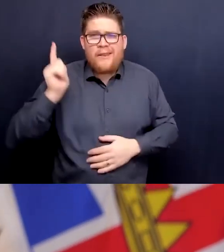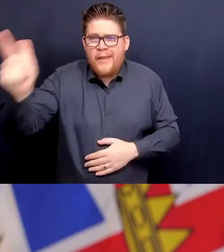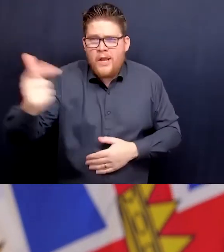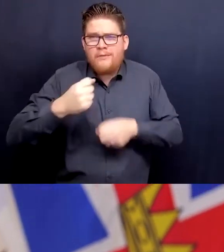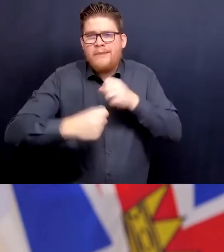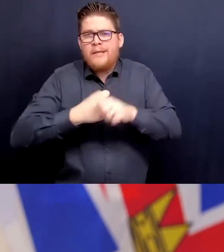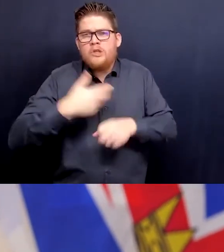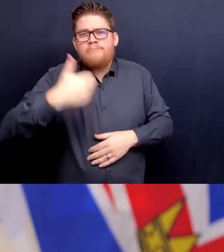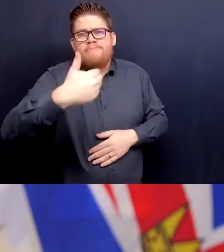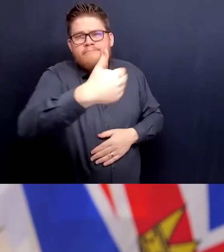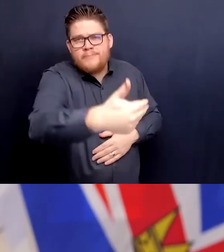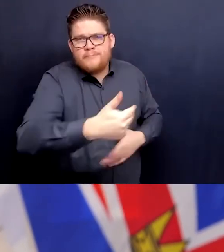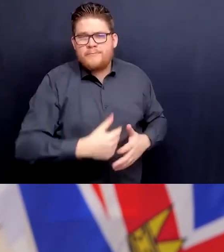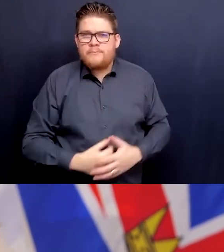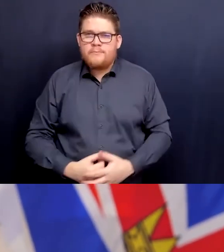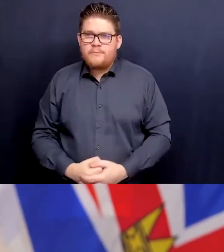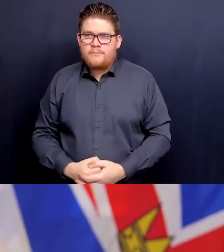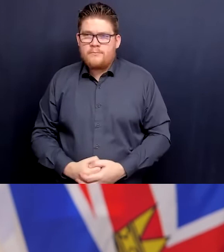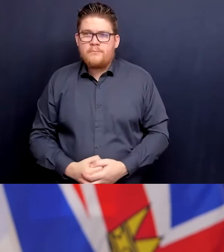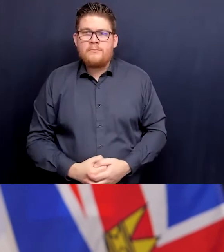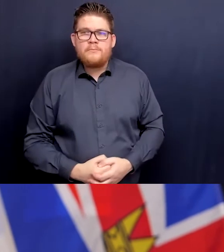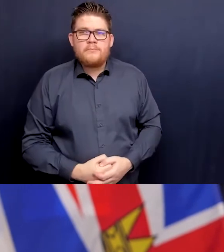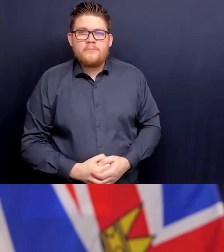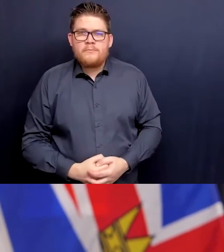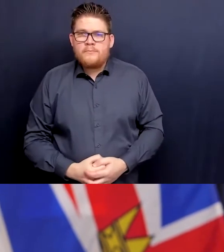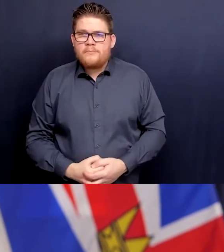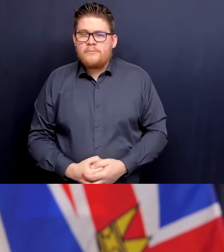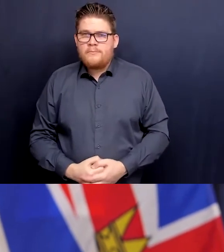Yeah. Absolutely, and I just add to this, and this is,